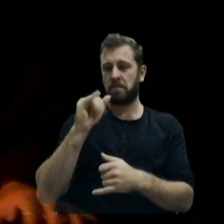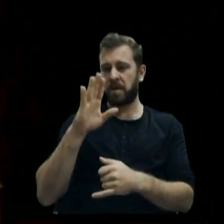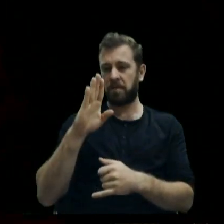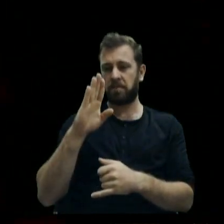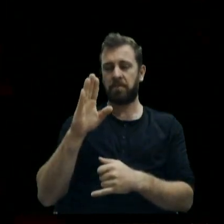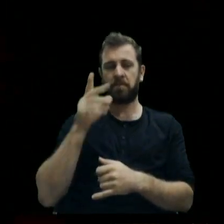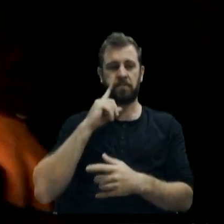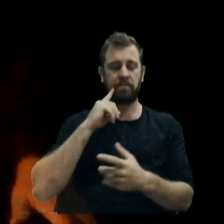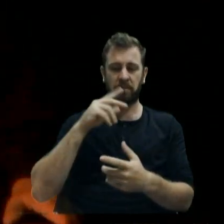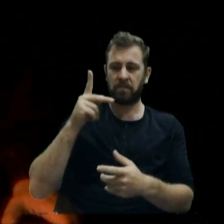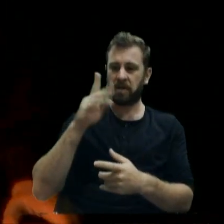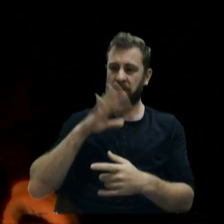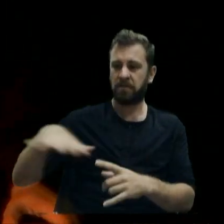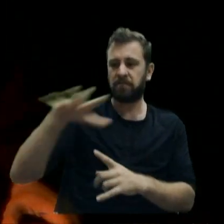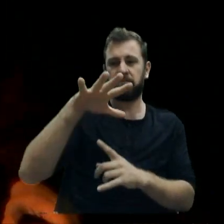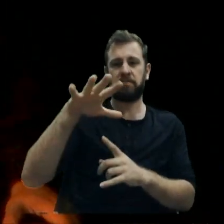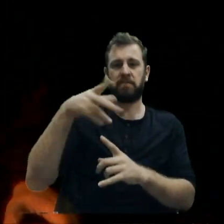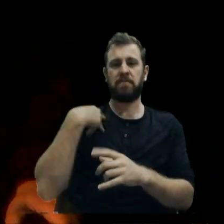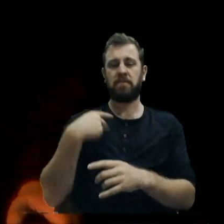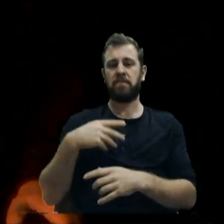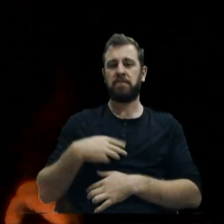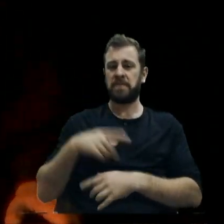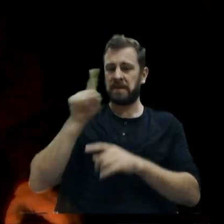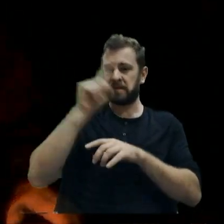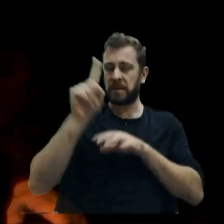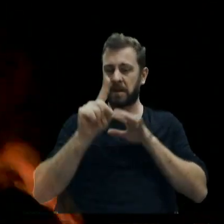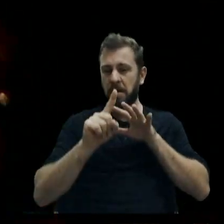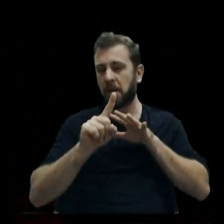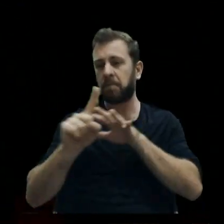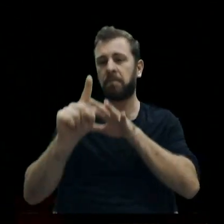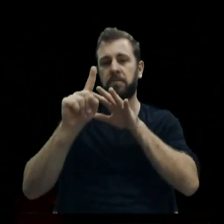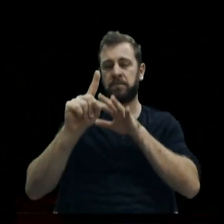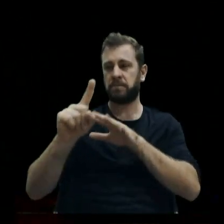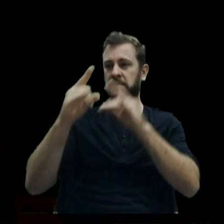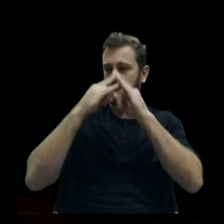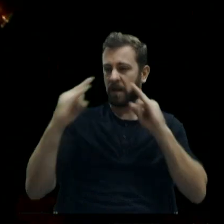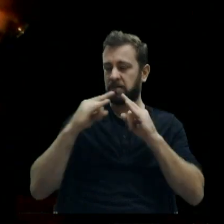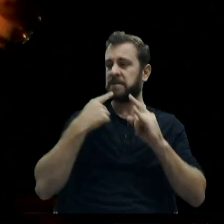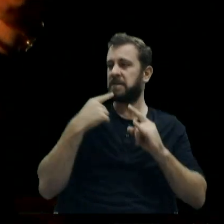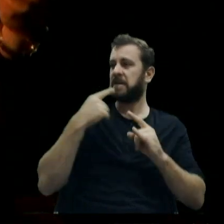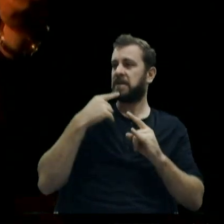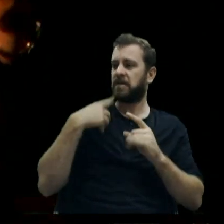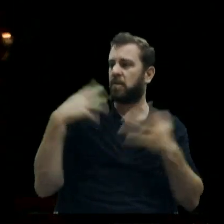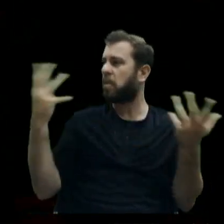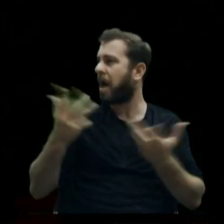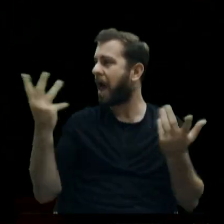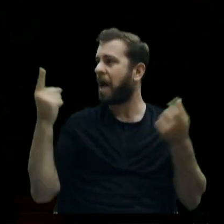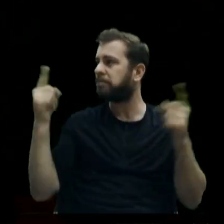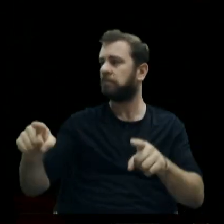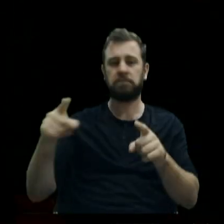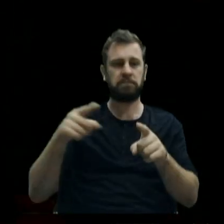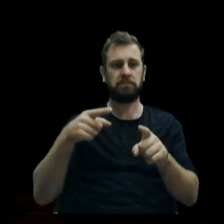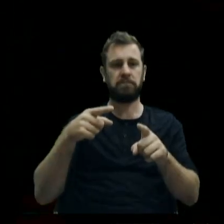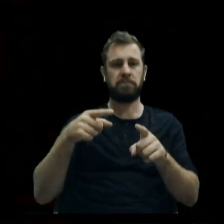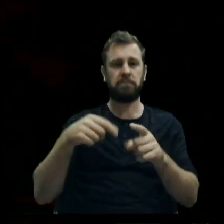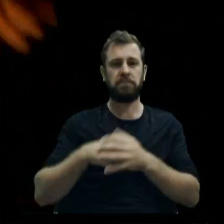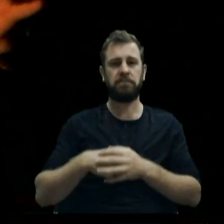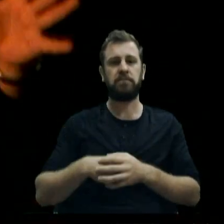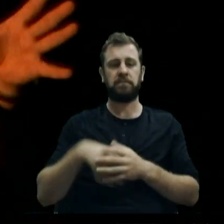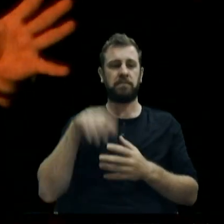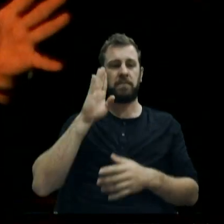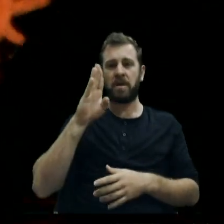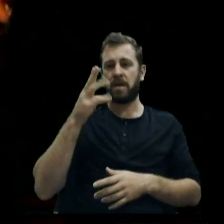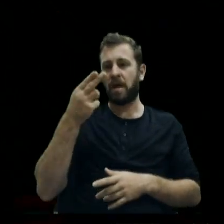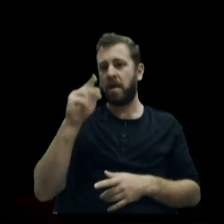Imam Hussein. Bibi Zainab in the tent says, Fizza, what's happening? She says, Shahzadi, Habib